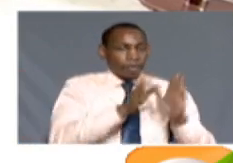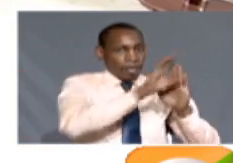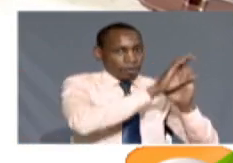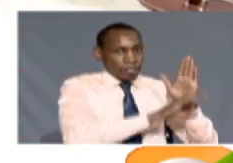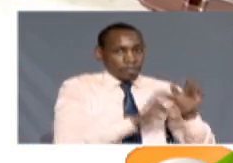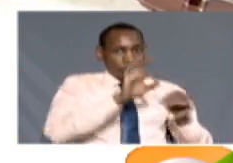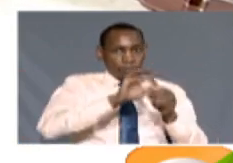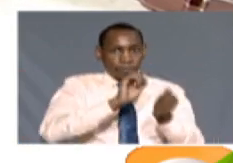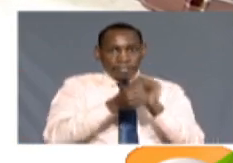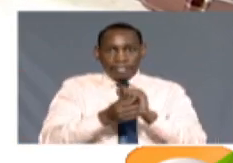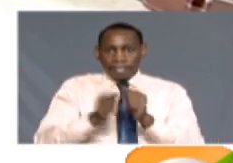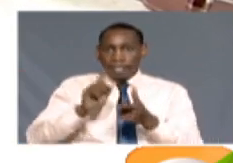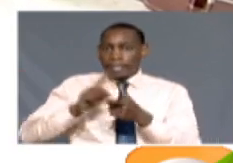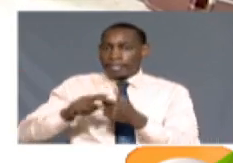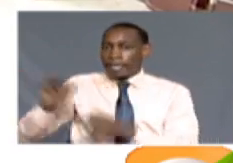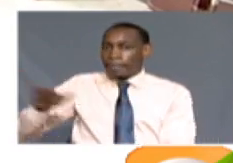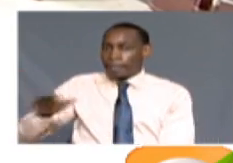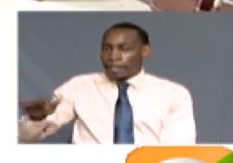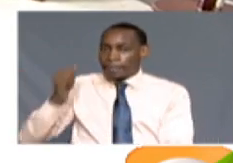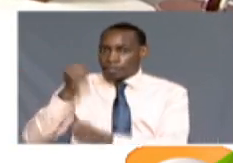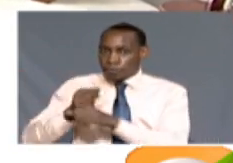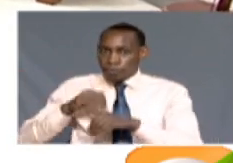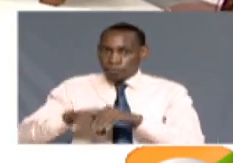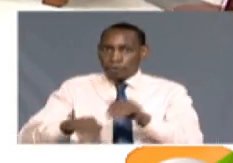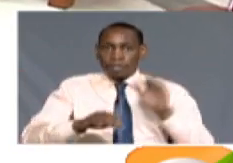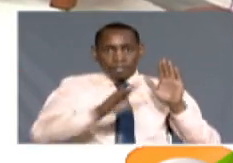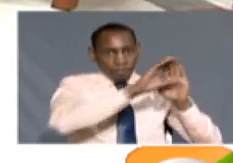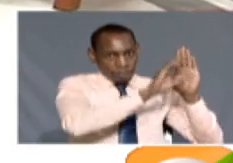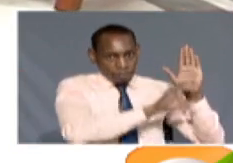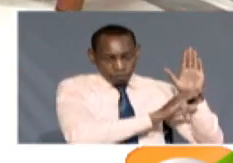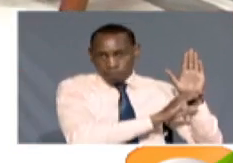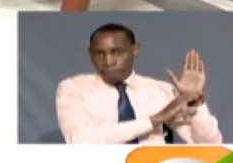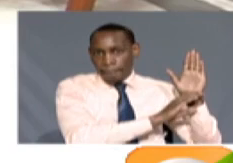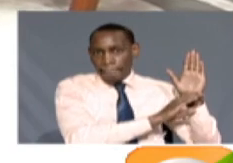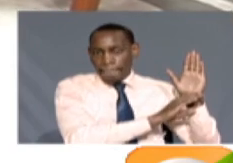then Parliament will do it as per the requirement of the Constitution.